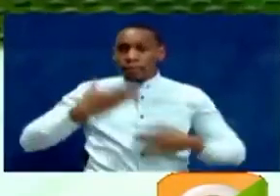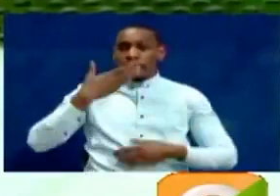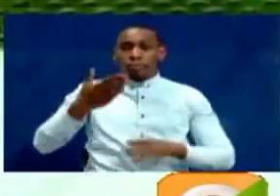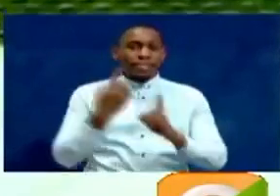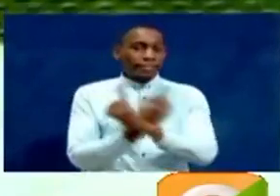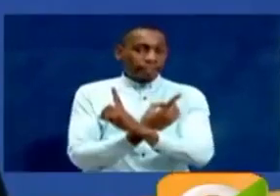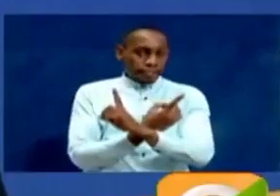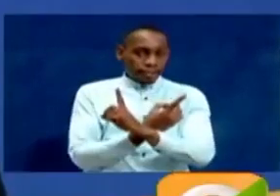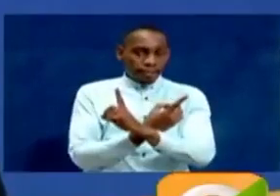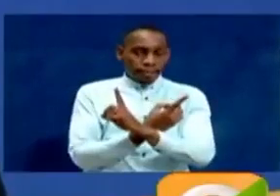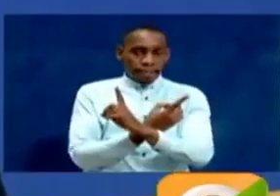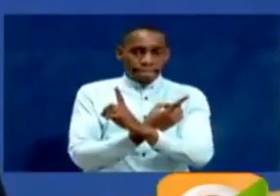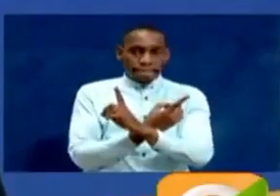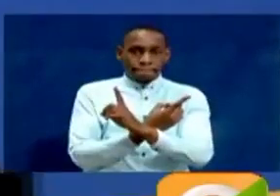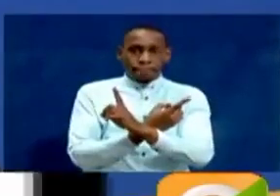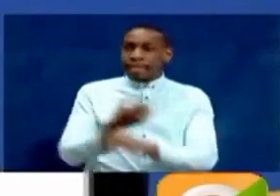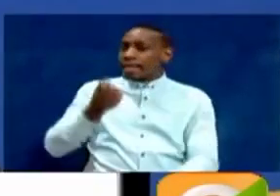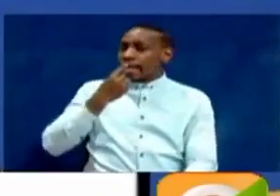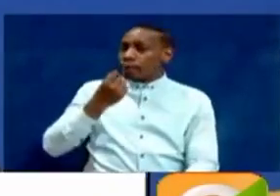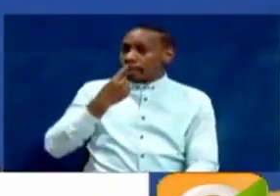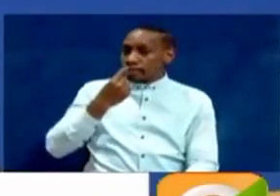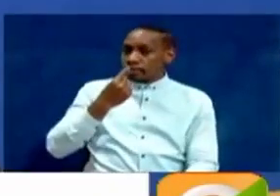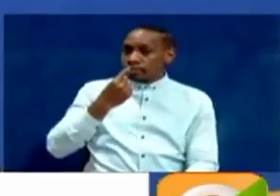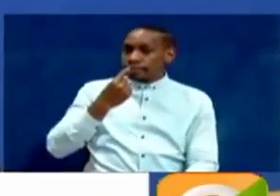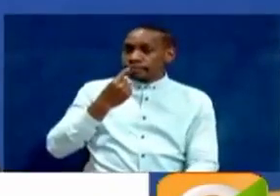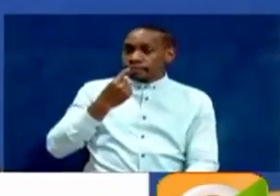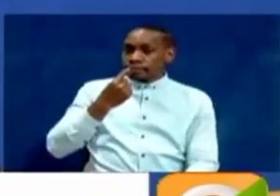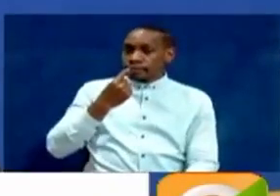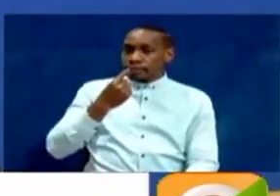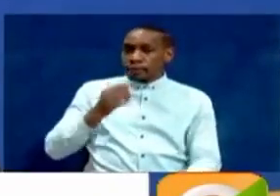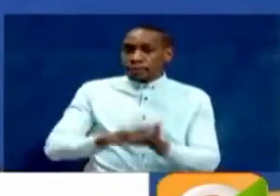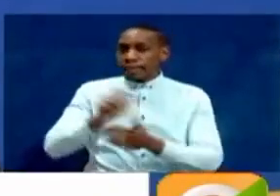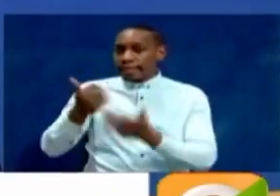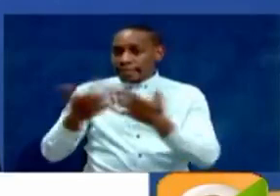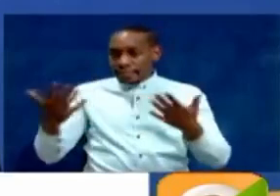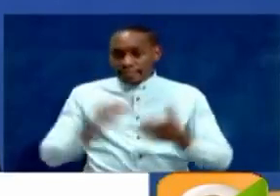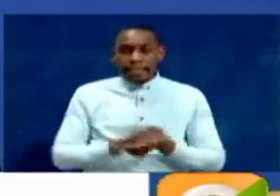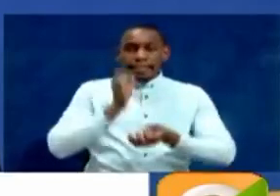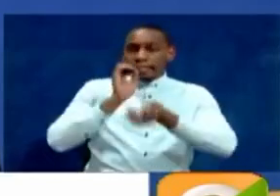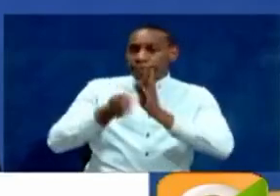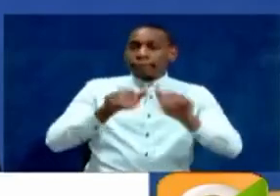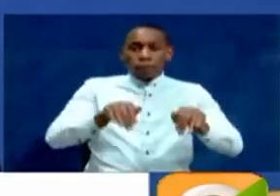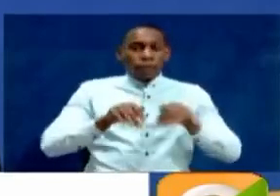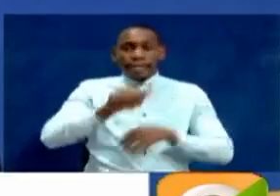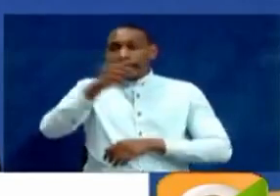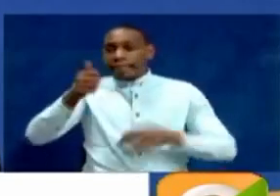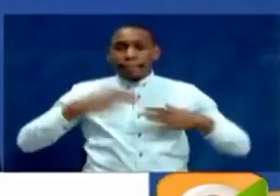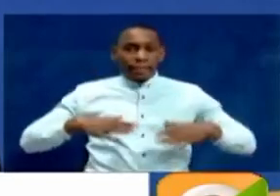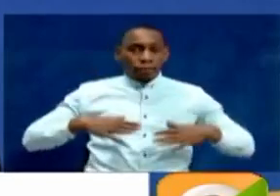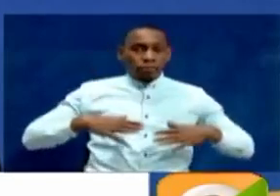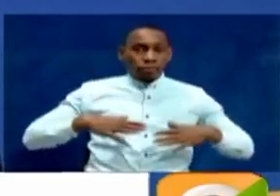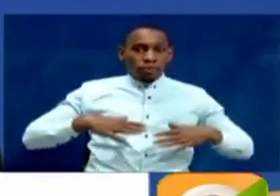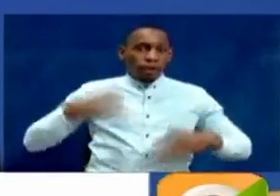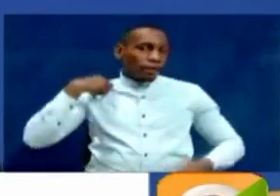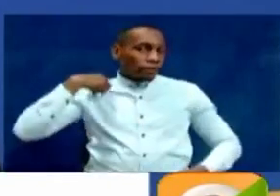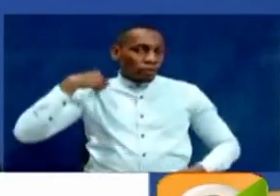respond differently to vaccines, to medicines, and the rest. So if you wait for other people to do